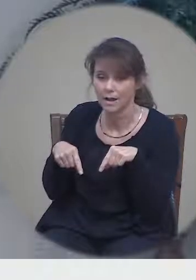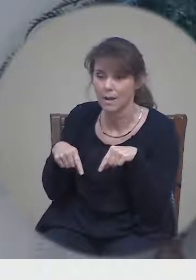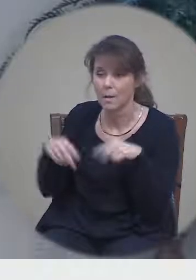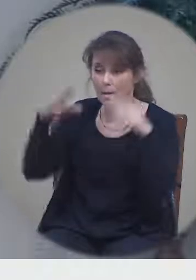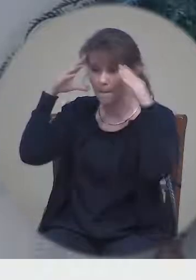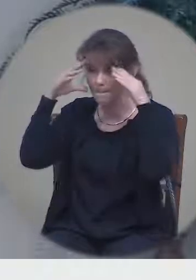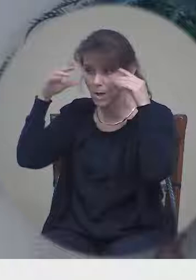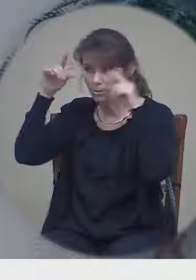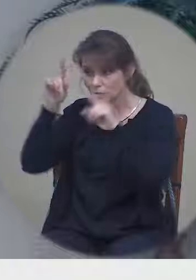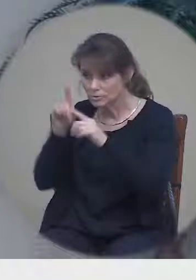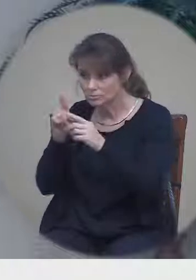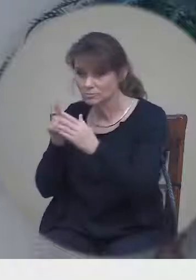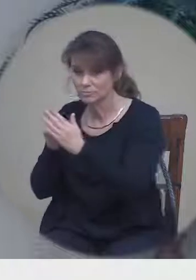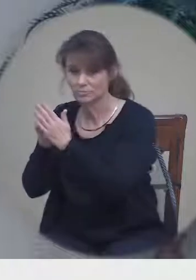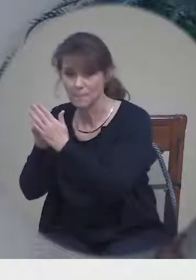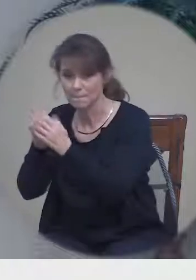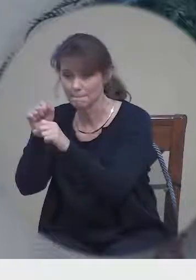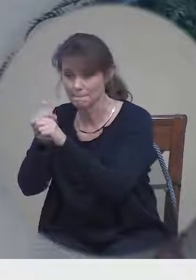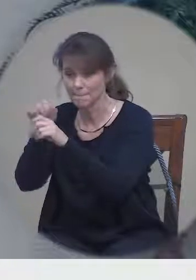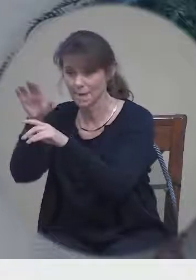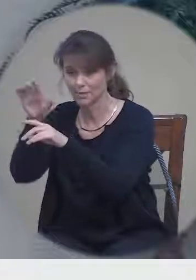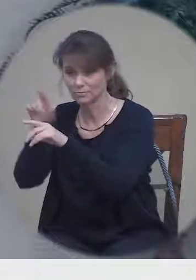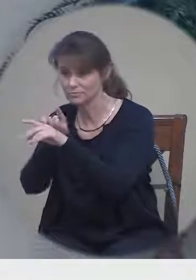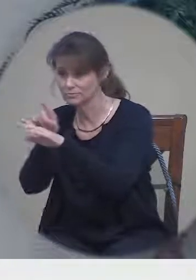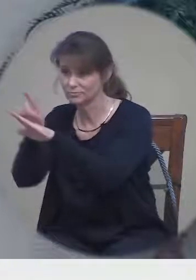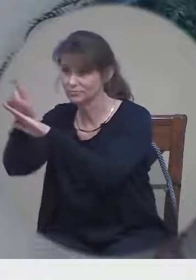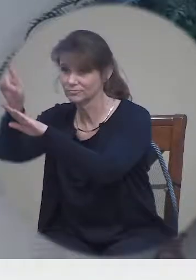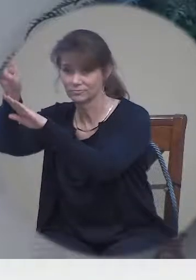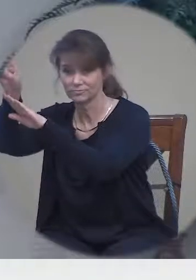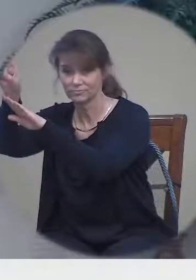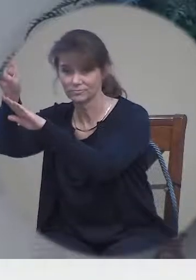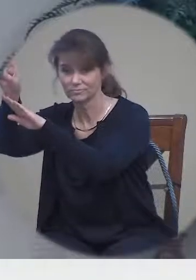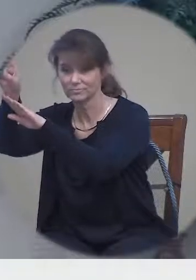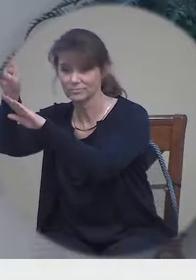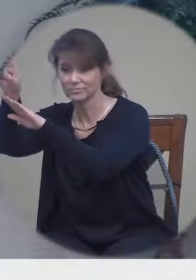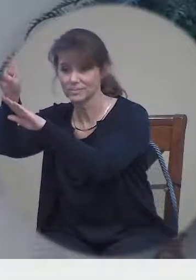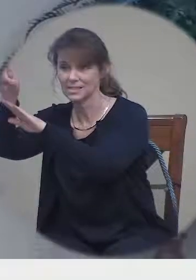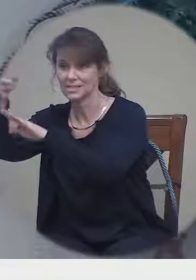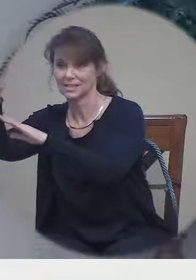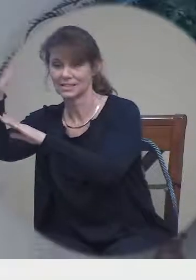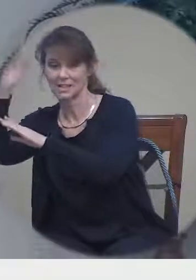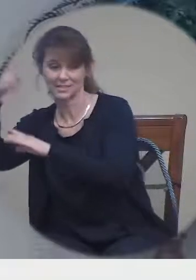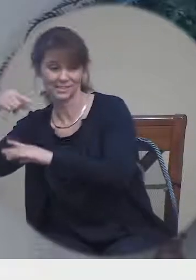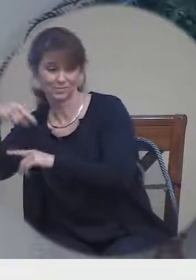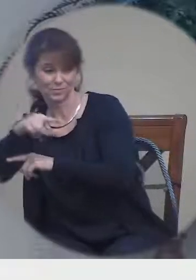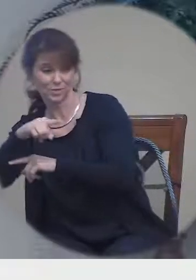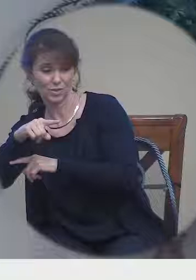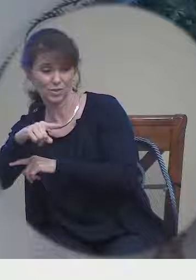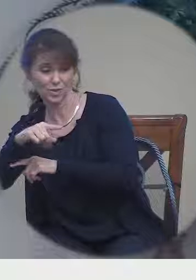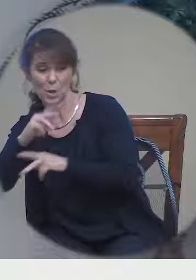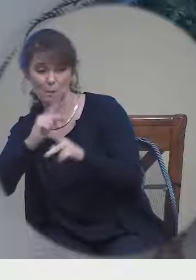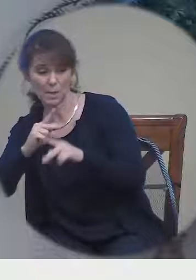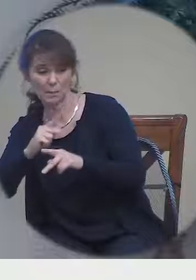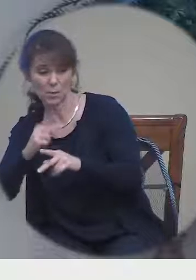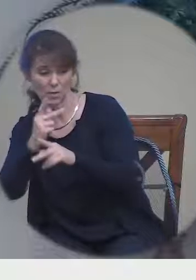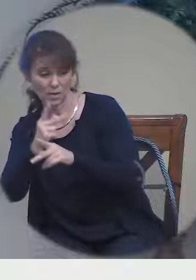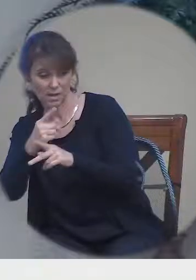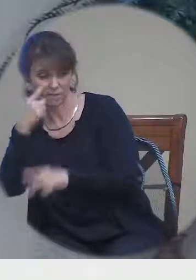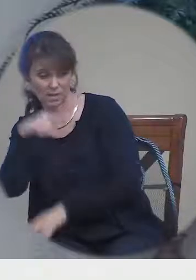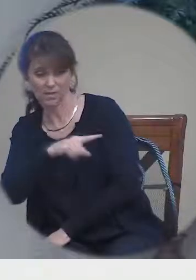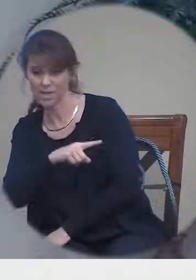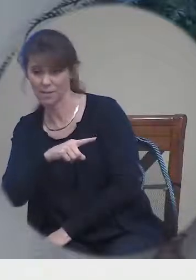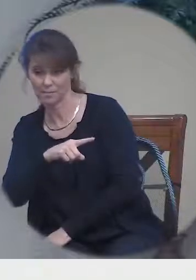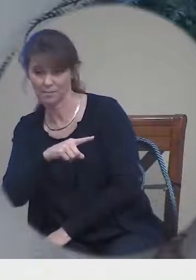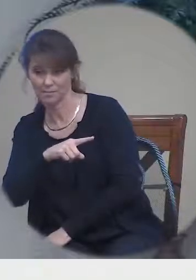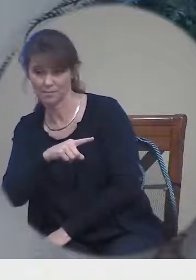mountain. While he's up there, God says, you better get down there and take care of these people. They're going to break forth and they're going to lose